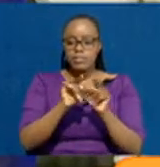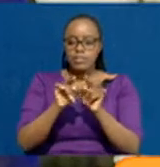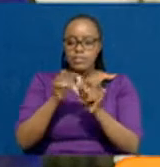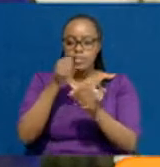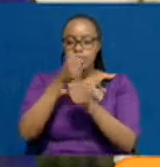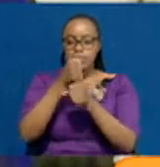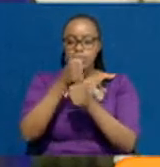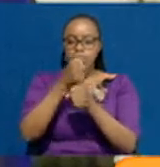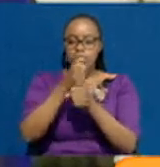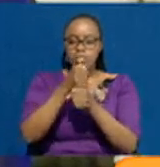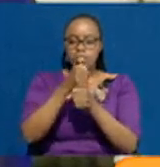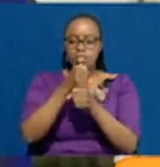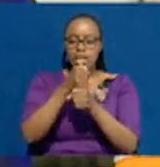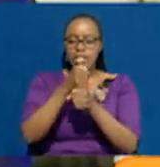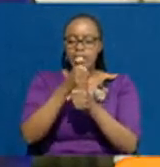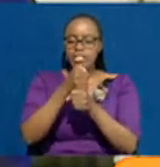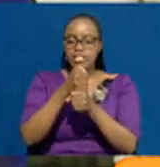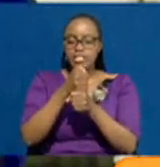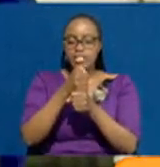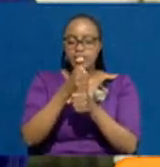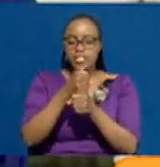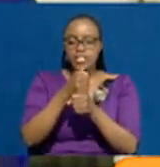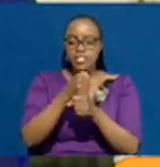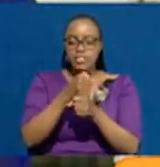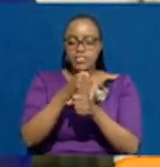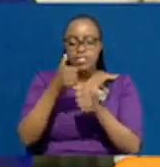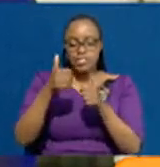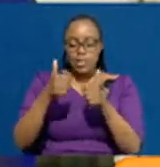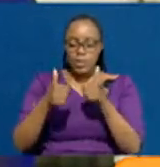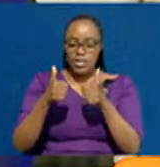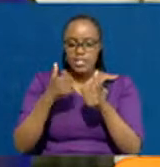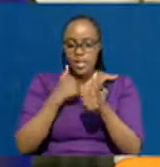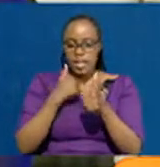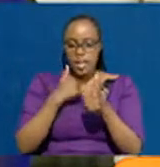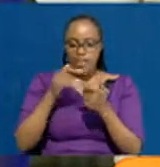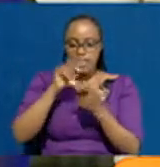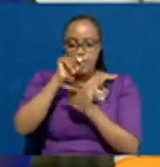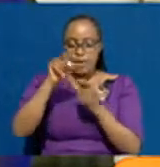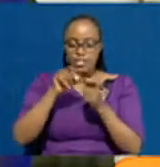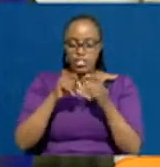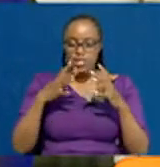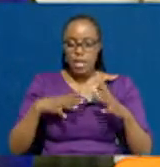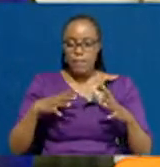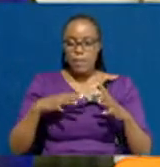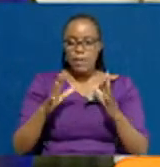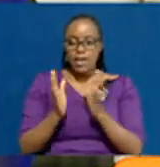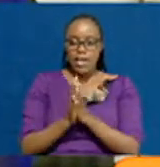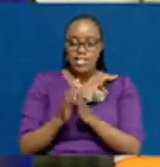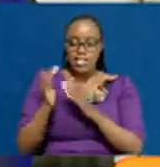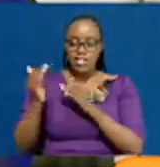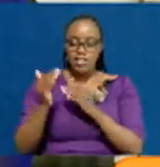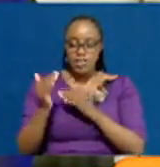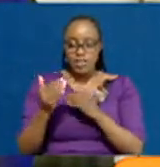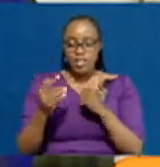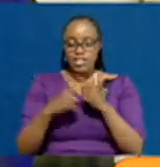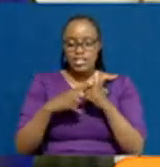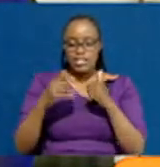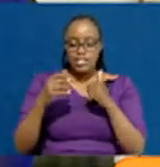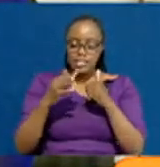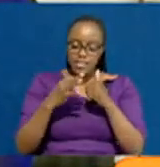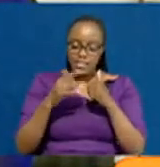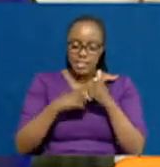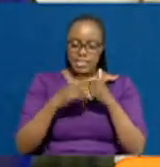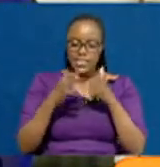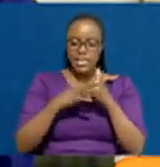vaccinated a population large enough to protect that particular population. Teachers, we nearly got to 68%.